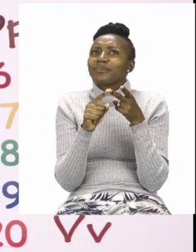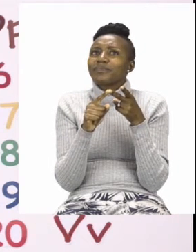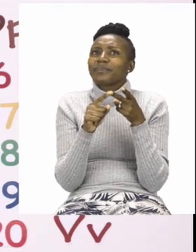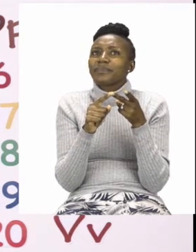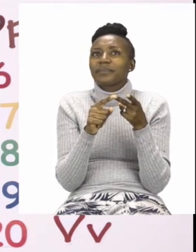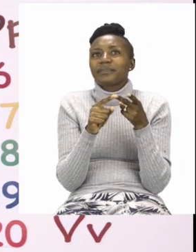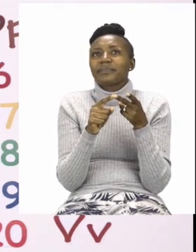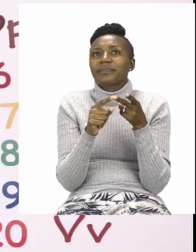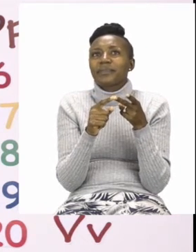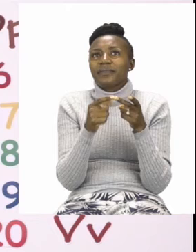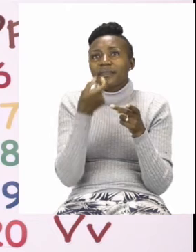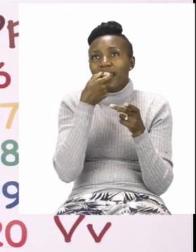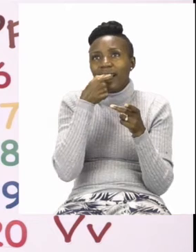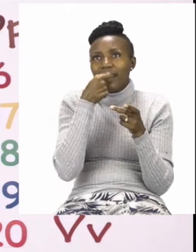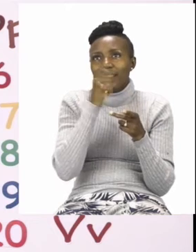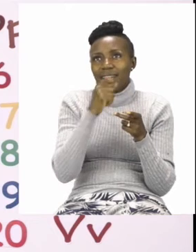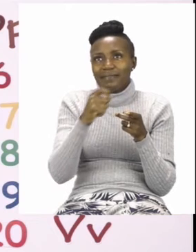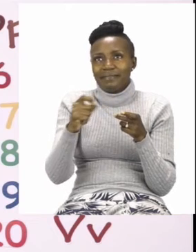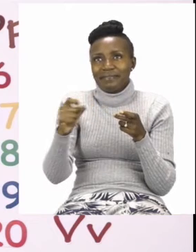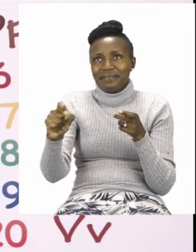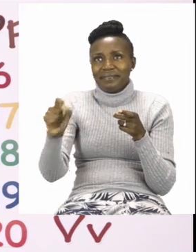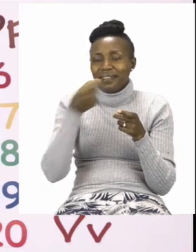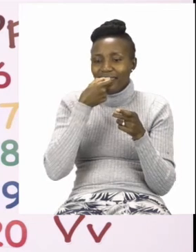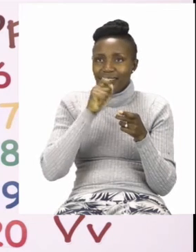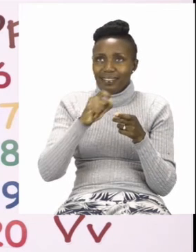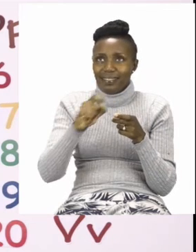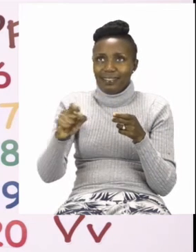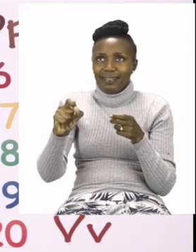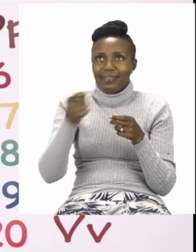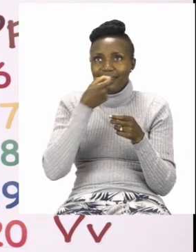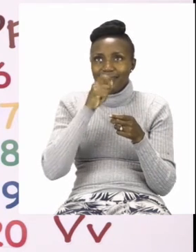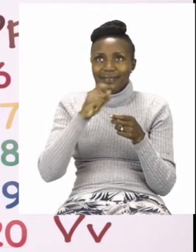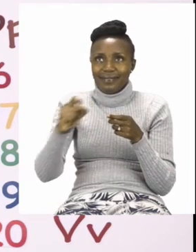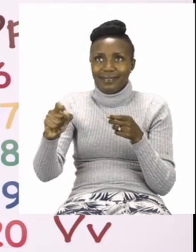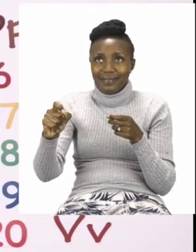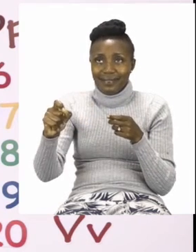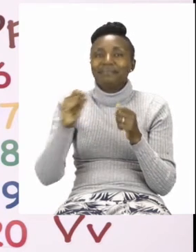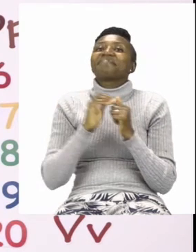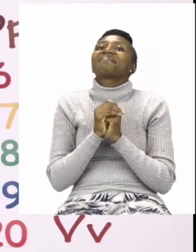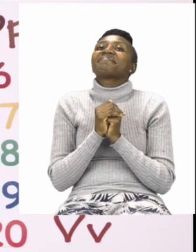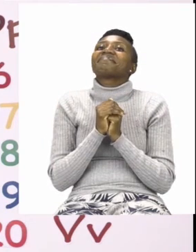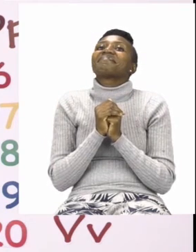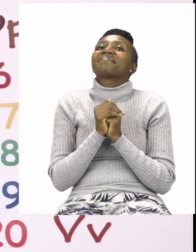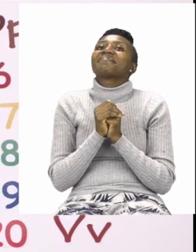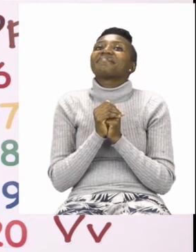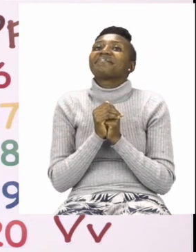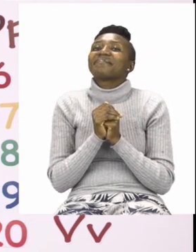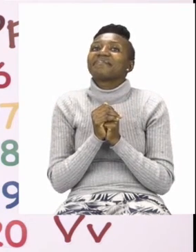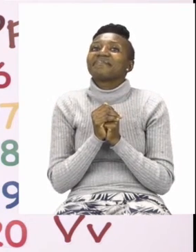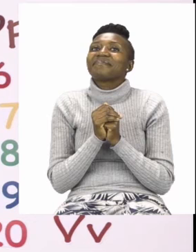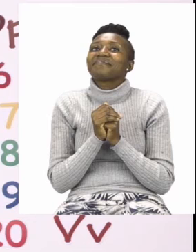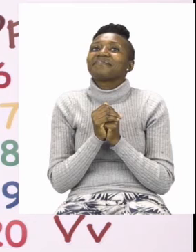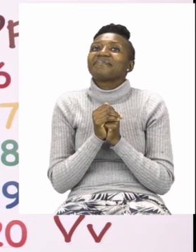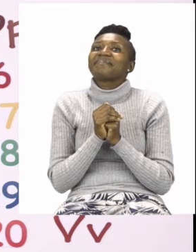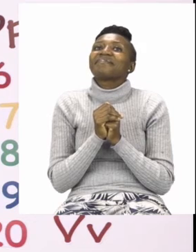is called a pencil. Everyone, let's say pencil.